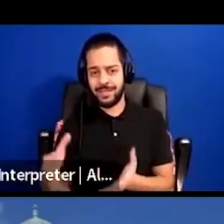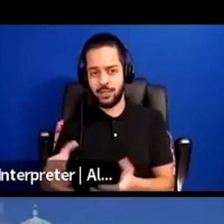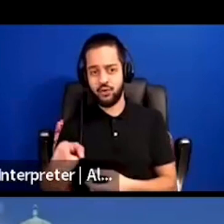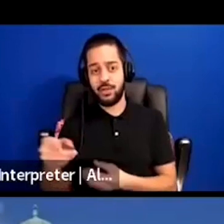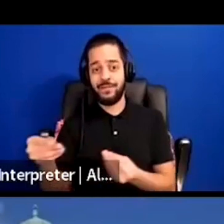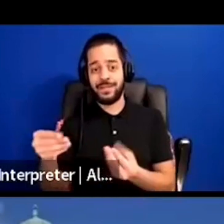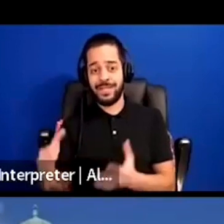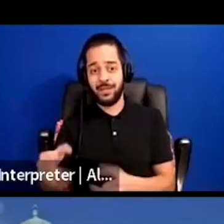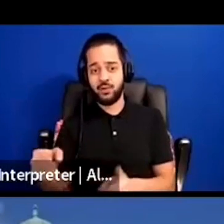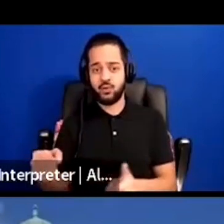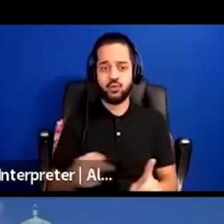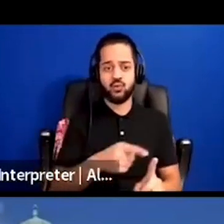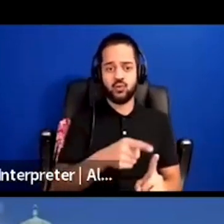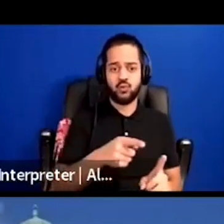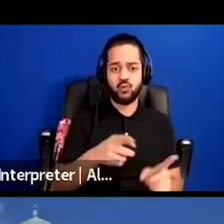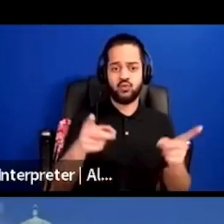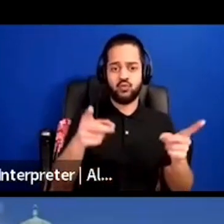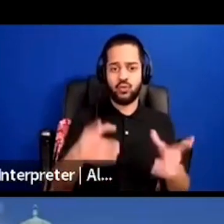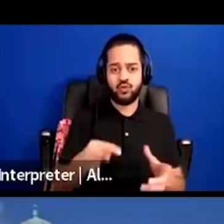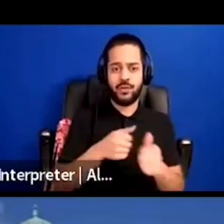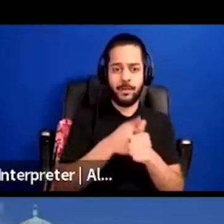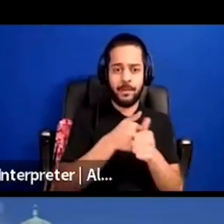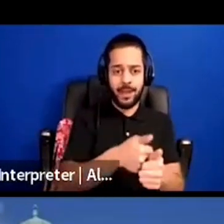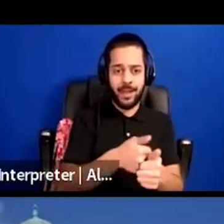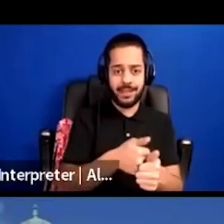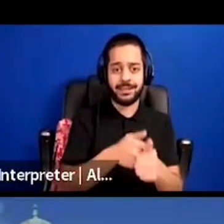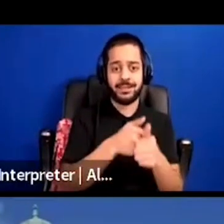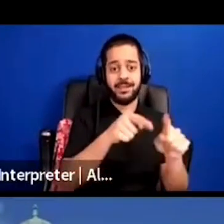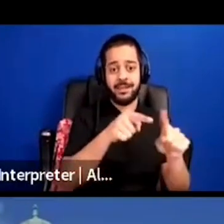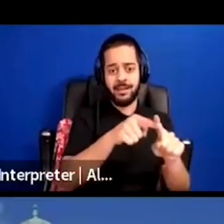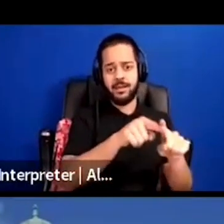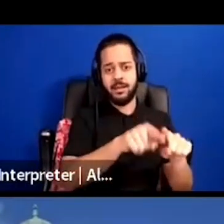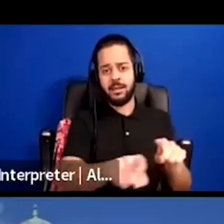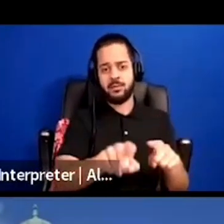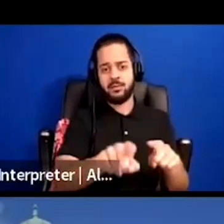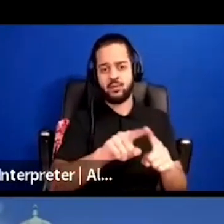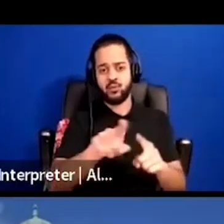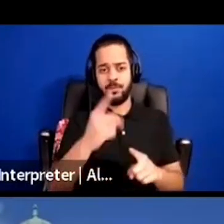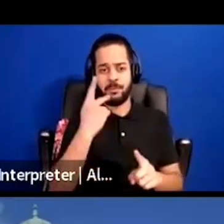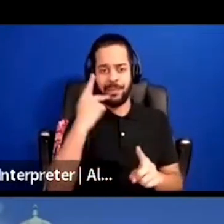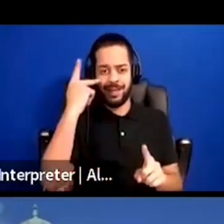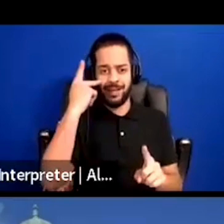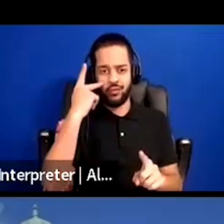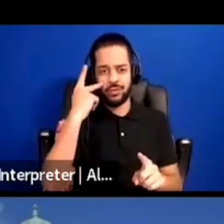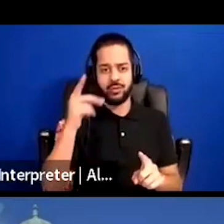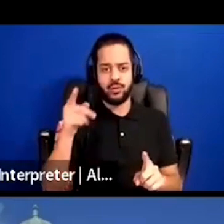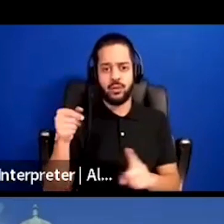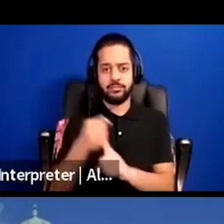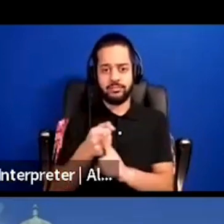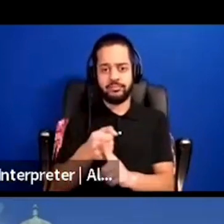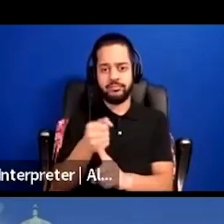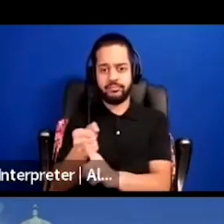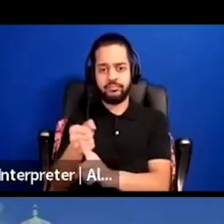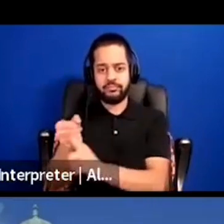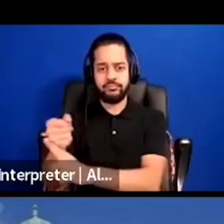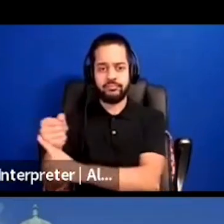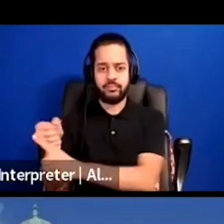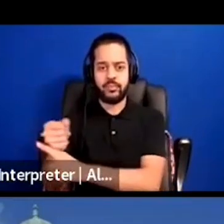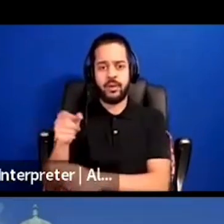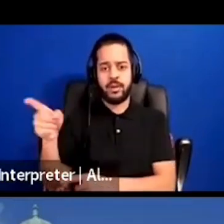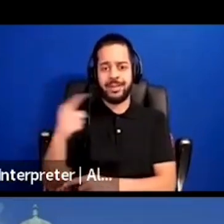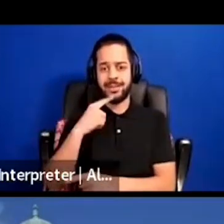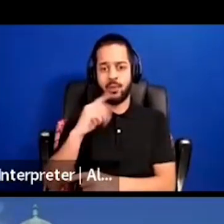facilitators to the director of compliance to the parents. And she said that she was going to offer